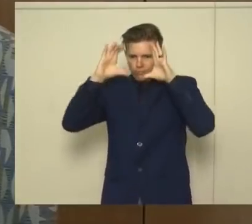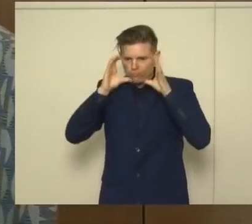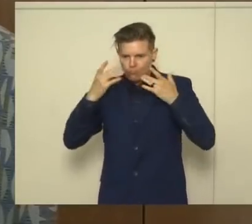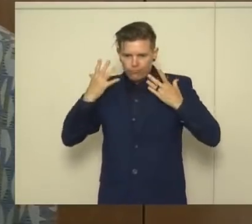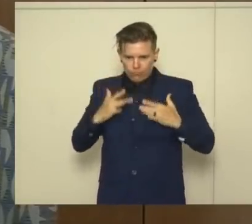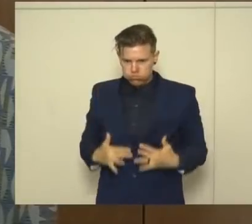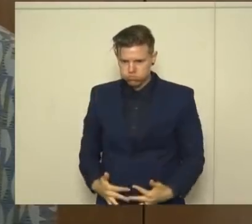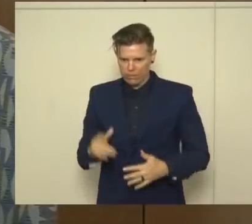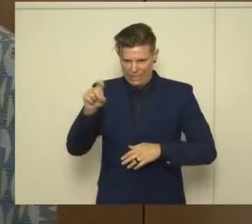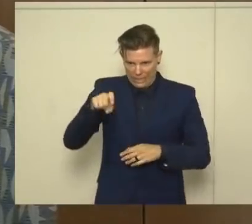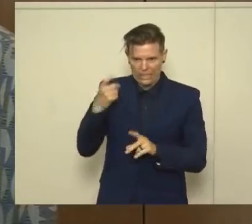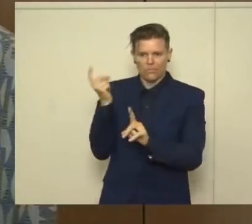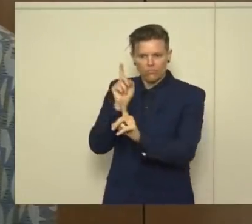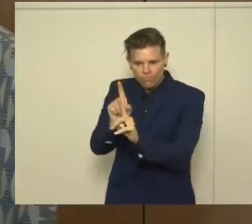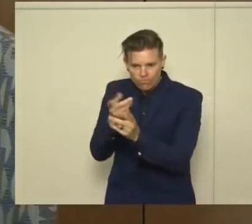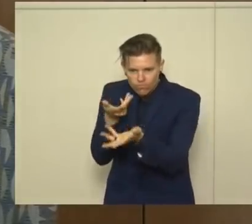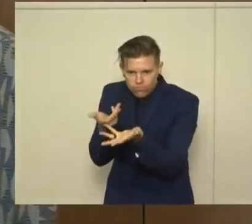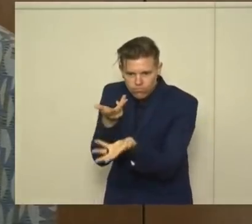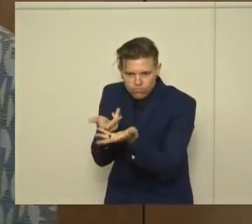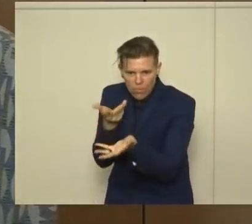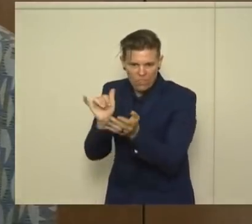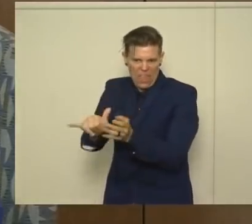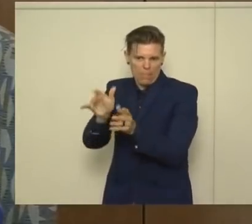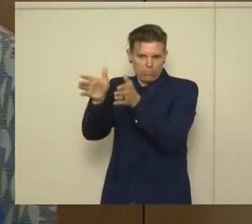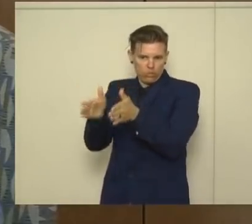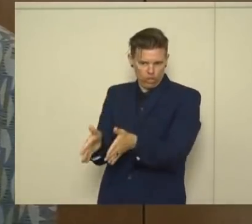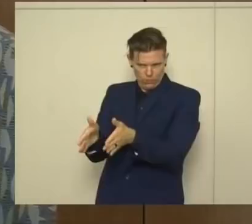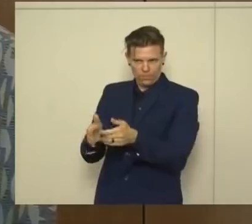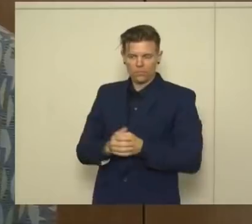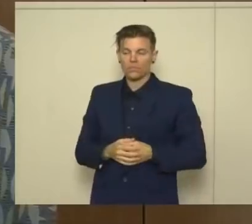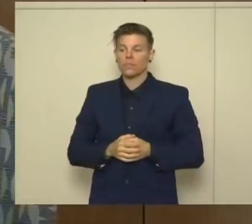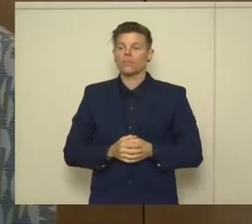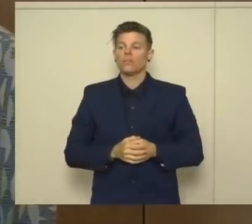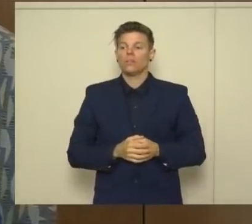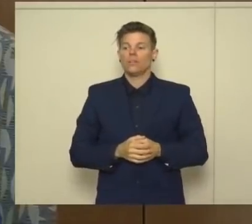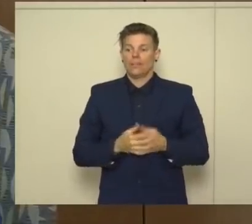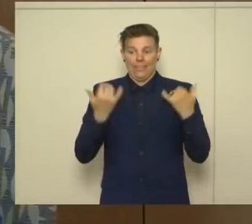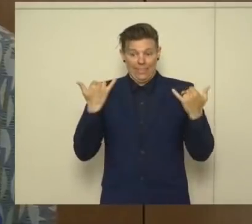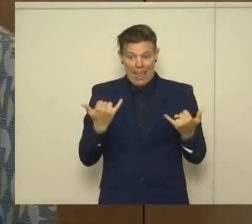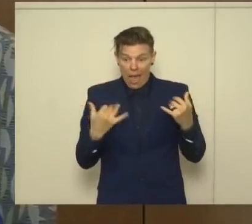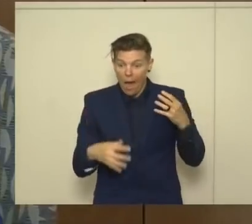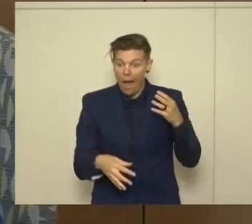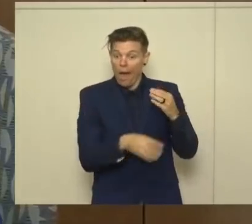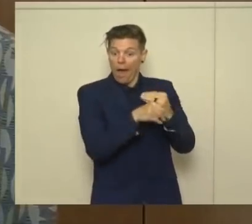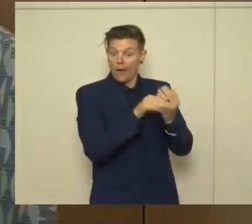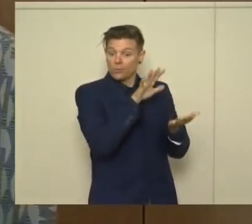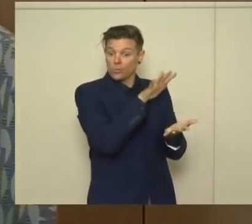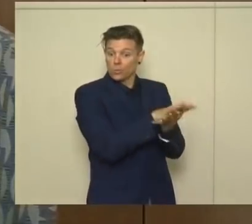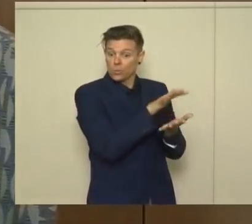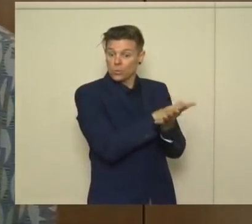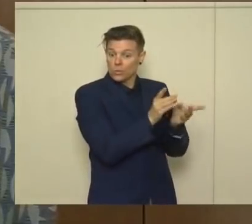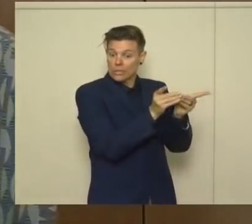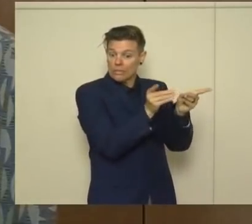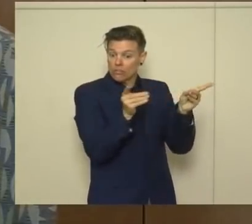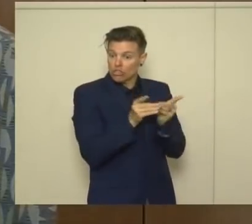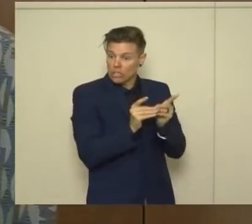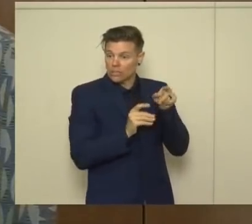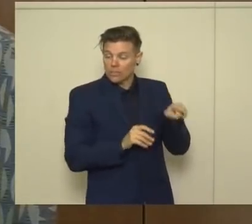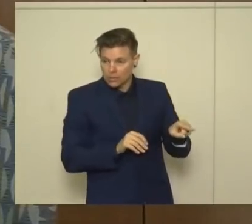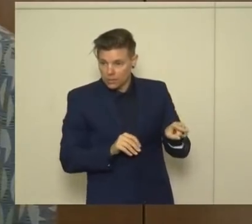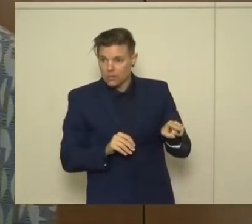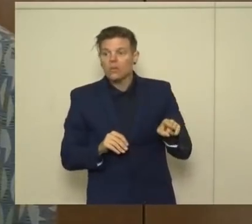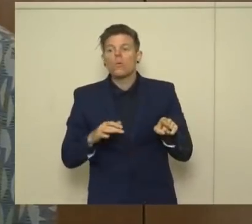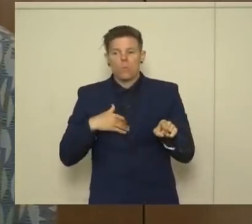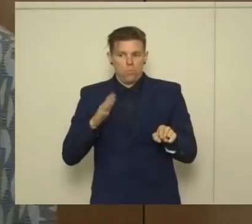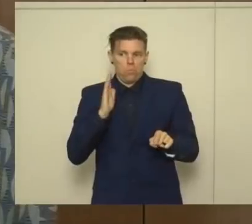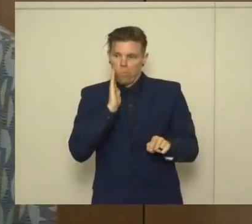working with school districts. You know, and this is not to say that they have to do this on their own. Schools got some funding, to